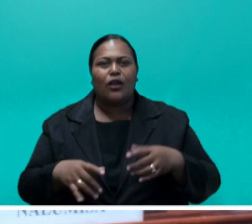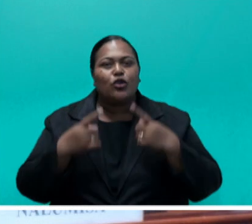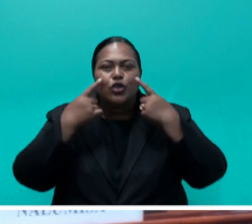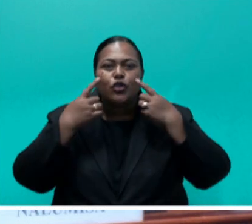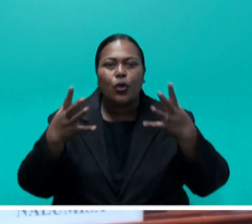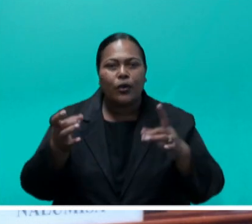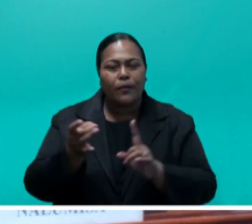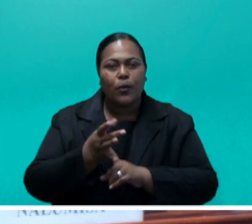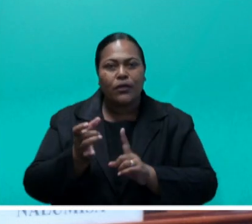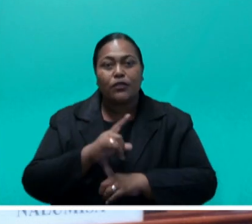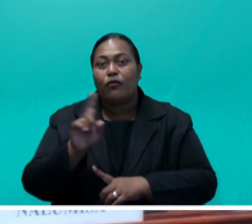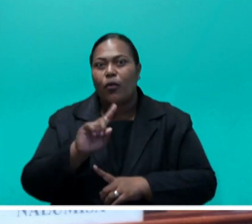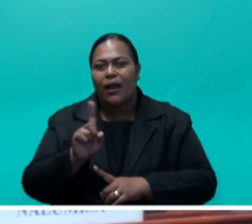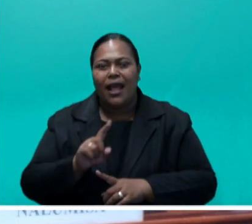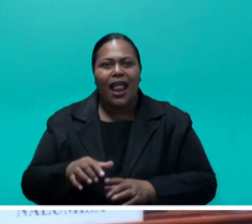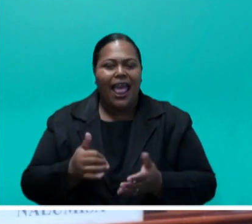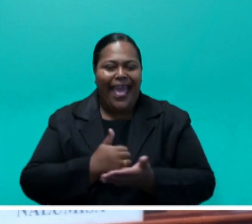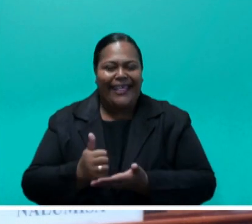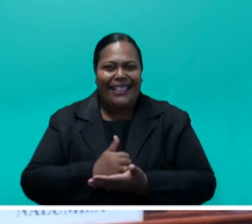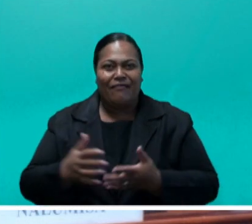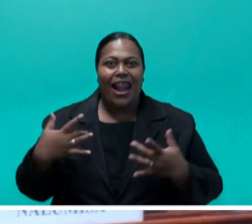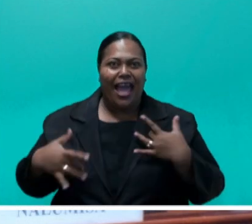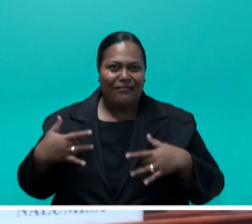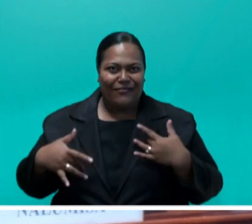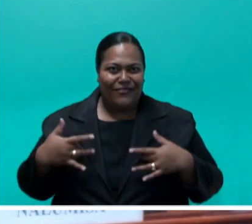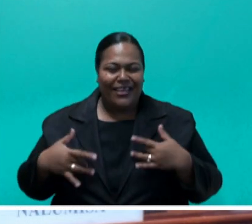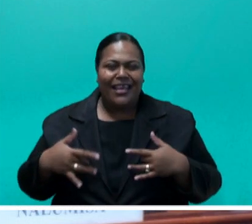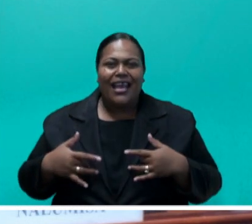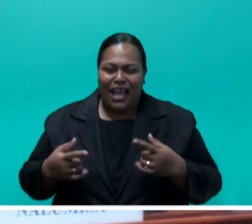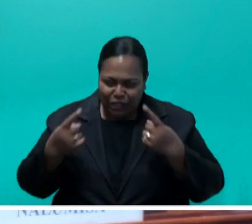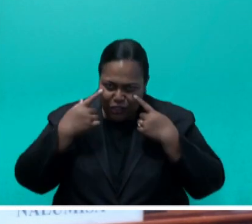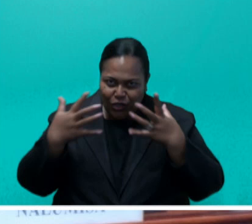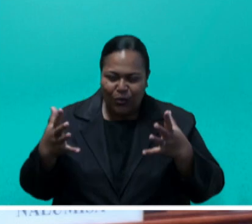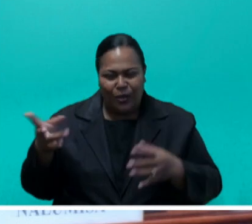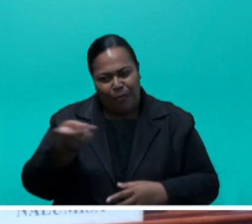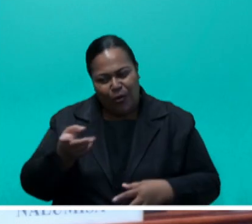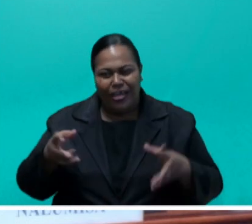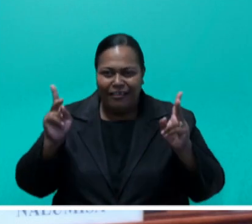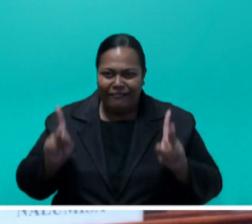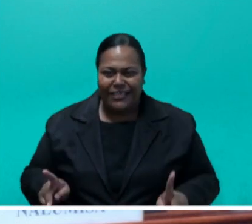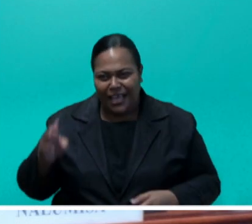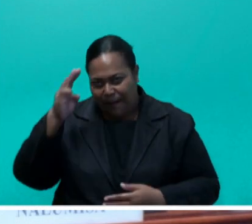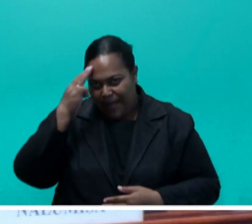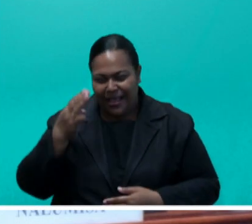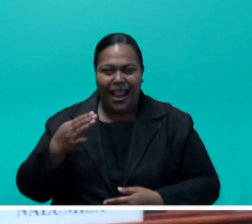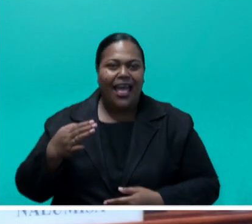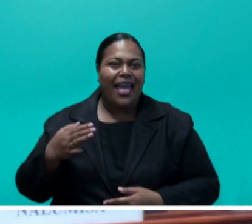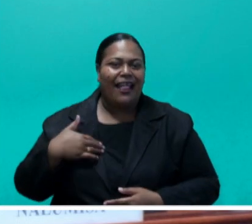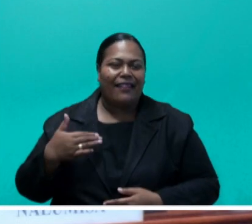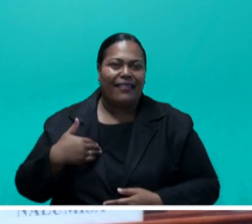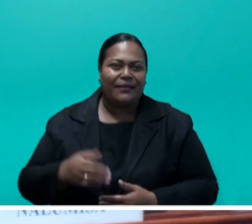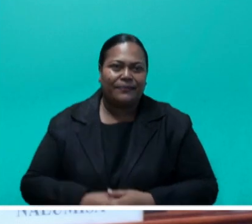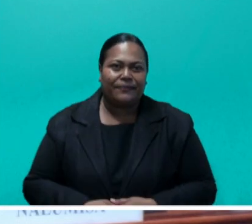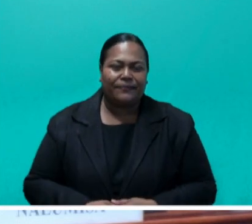importance of an active lifestyle and its positive impact on both physical and mental health.